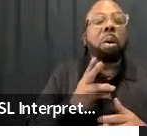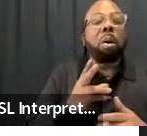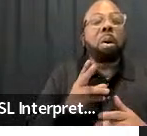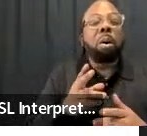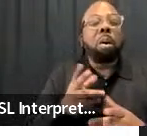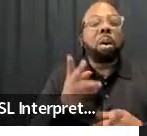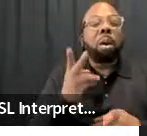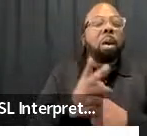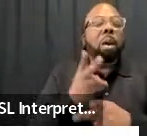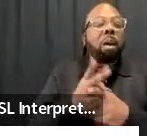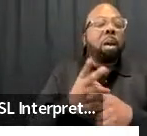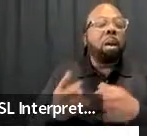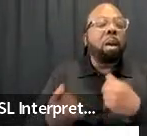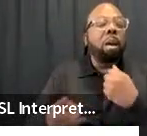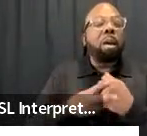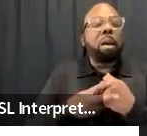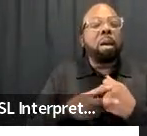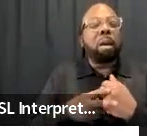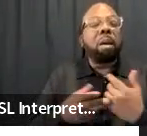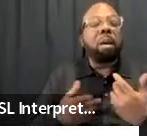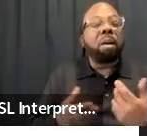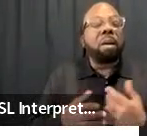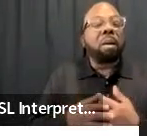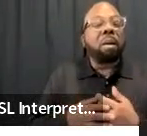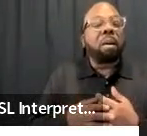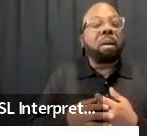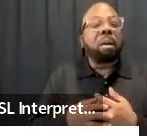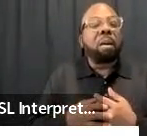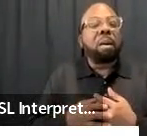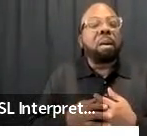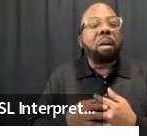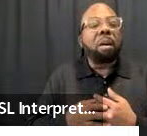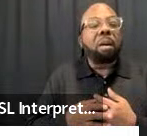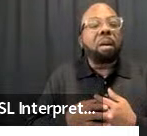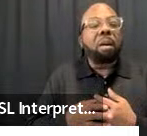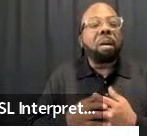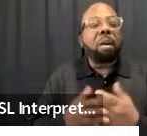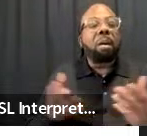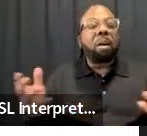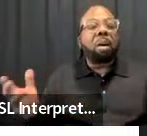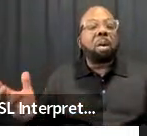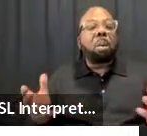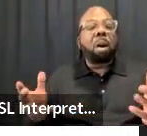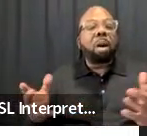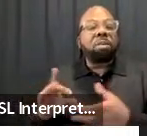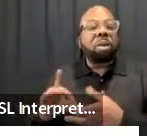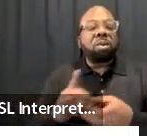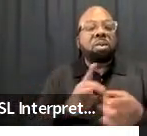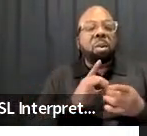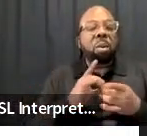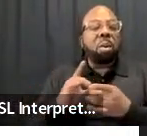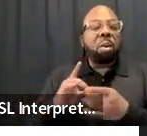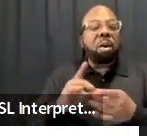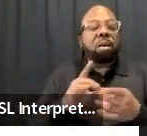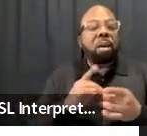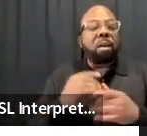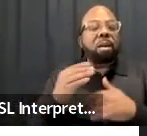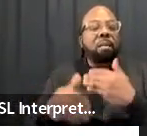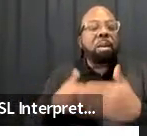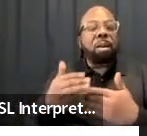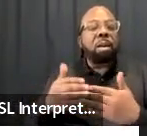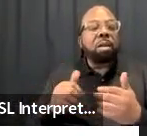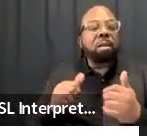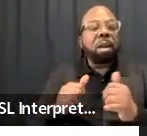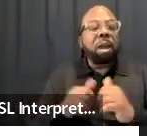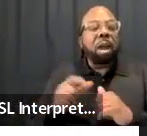and more being considered and coordinated? Just really about like what's the coordination that's happening across state and city? Sure. Yeah. No, it's a great